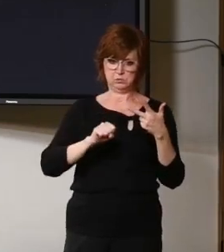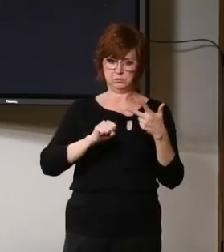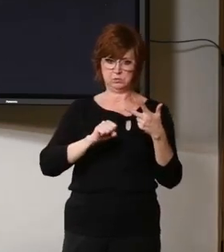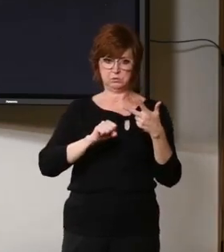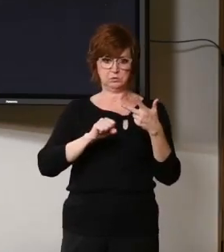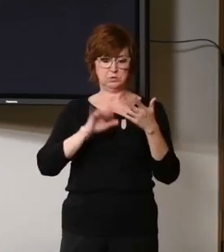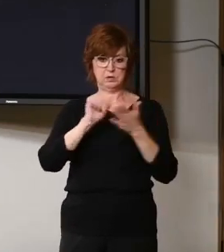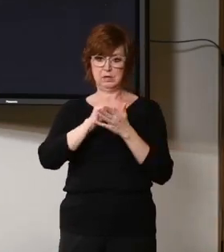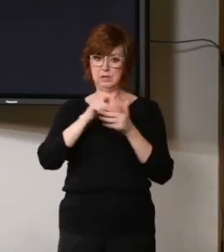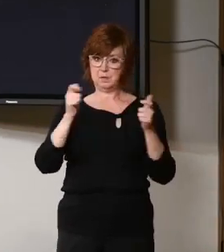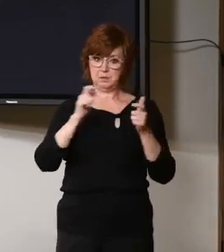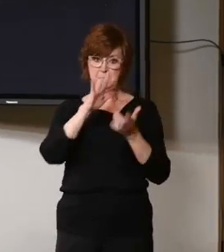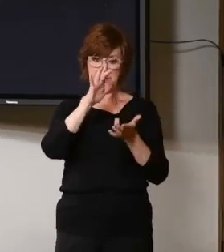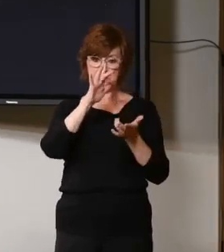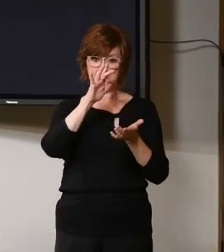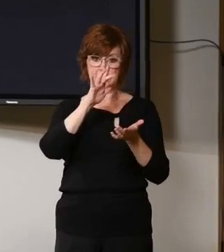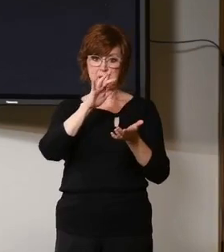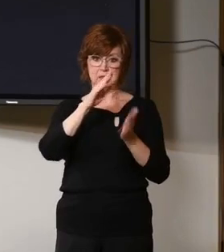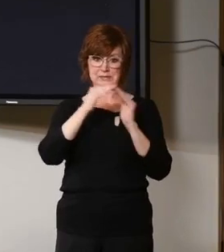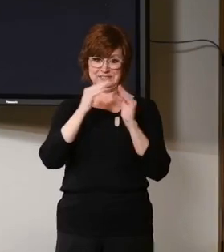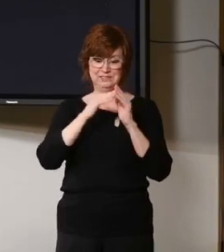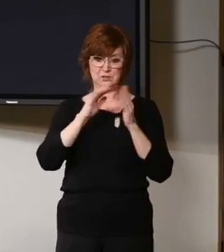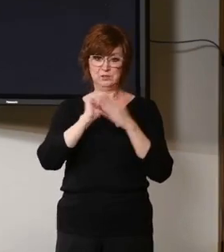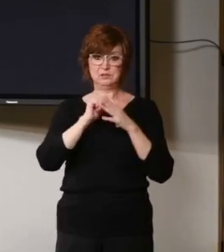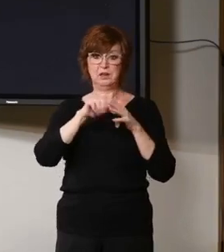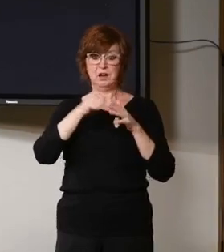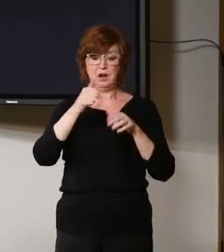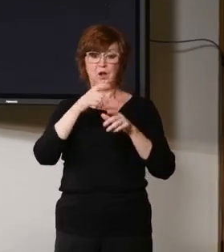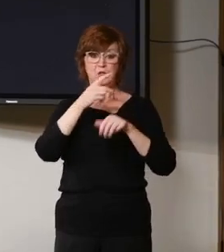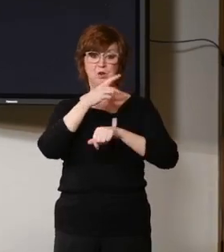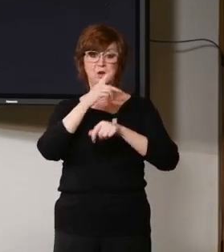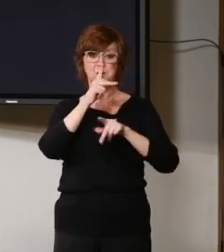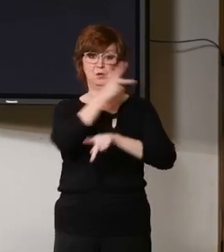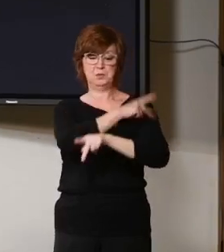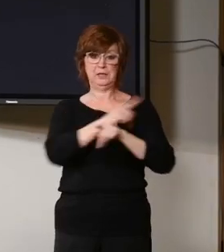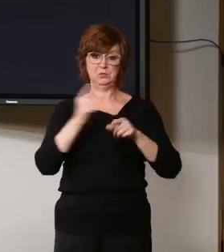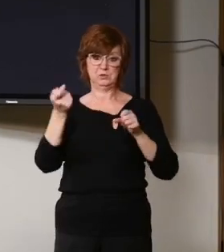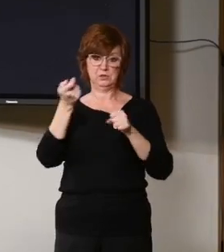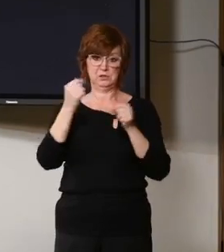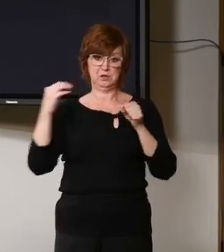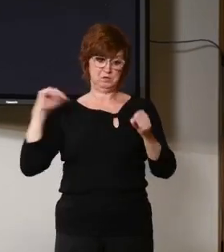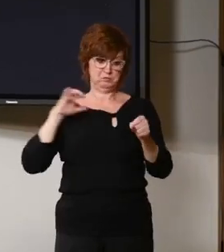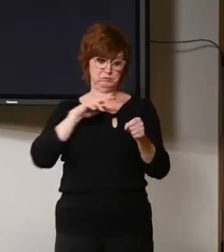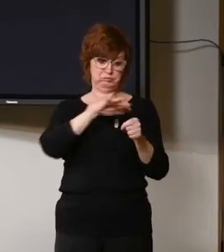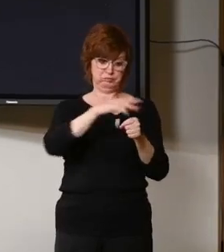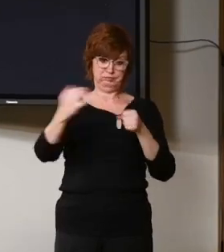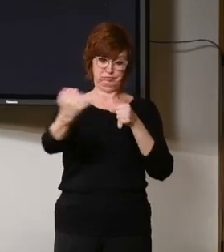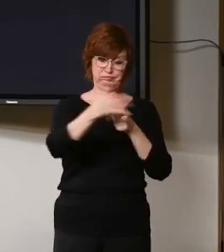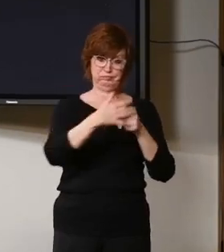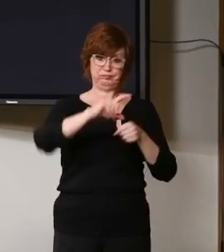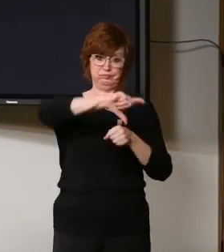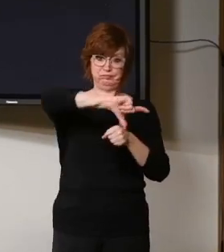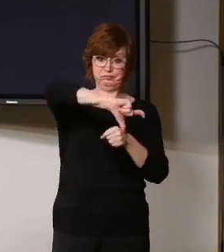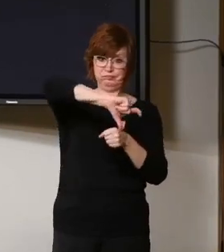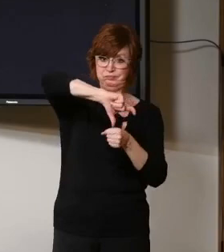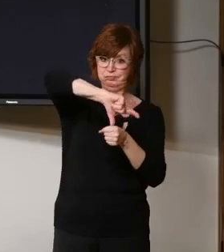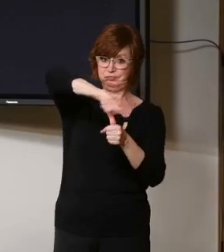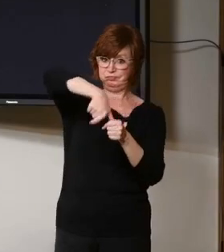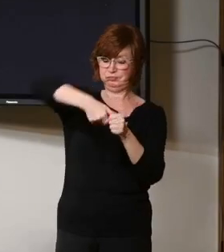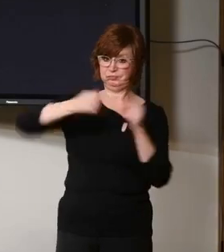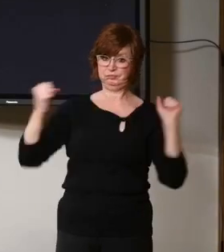of the province, there would have to be other considerations put in place for those centers where we will likely be sending the sickest of the sick.